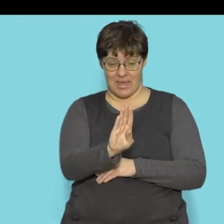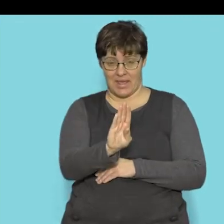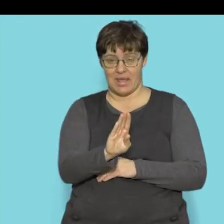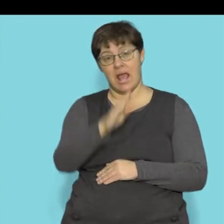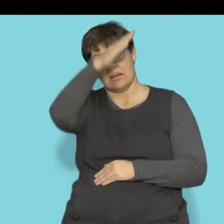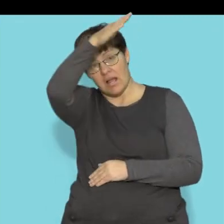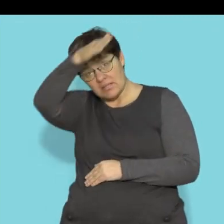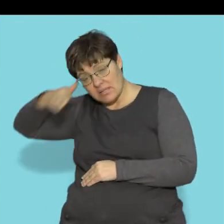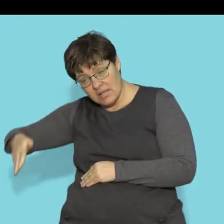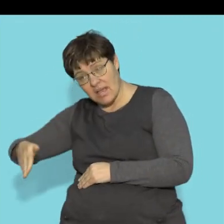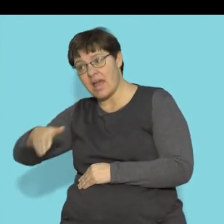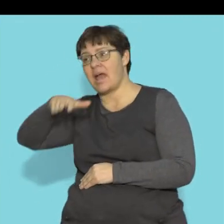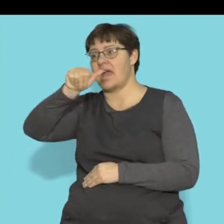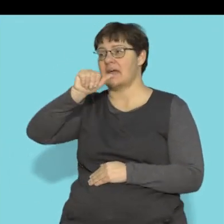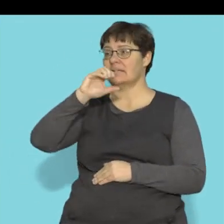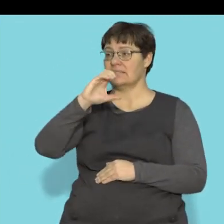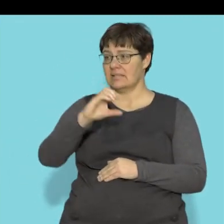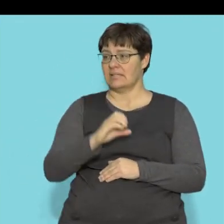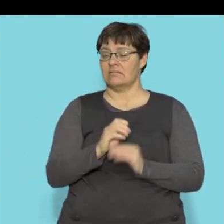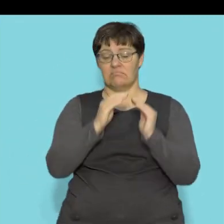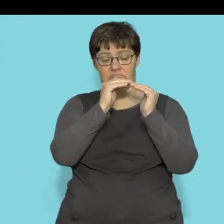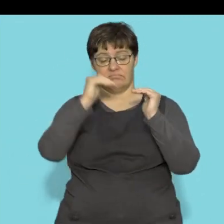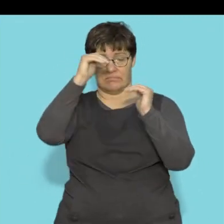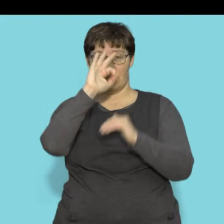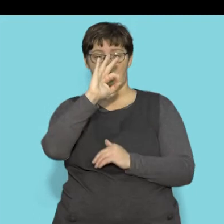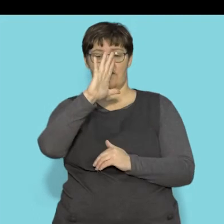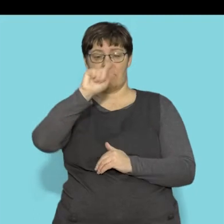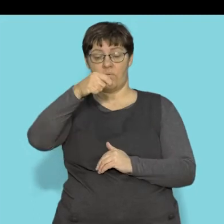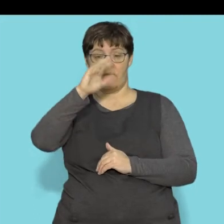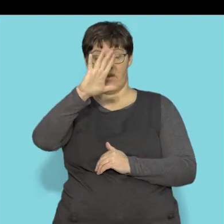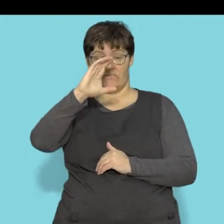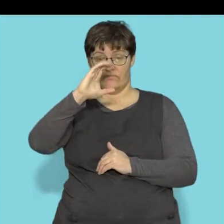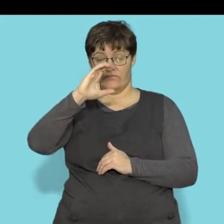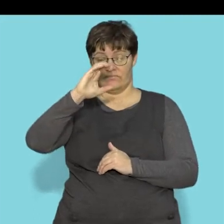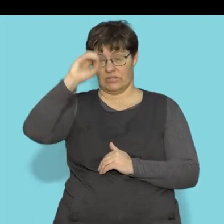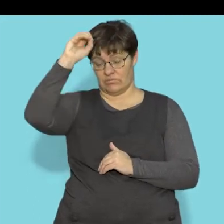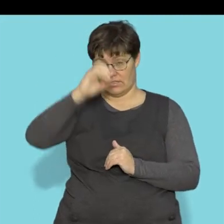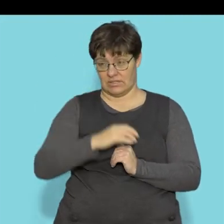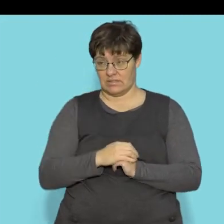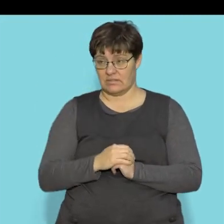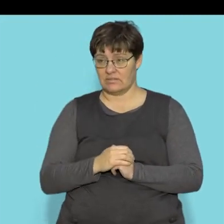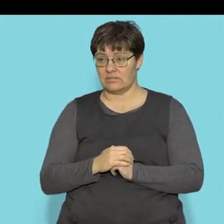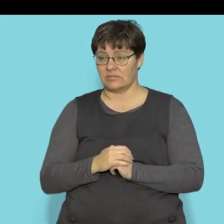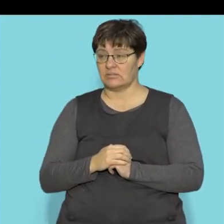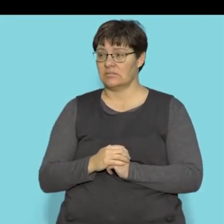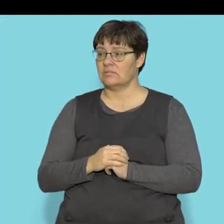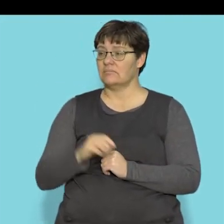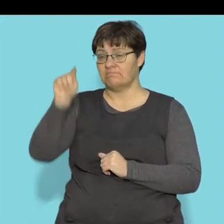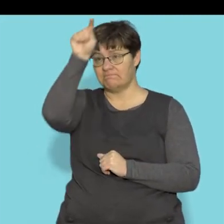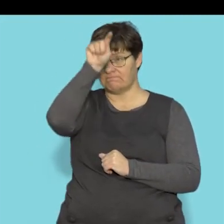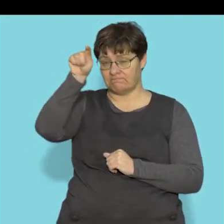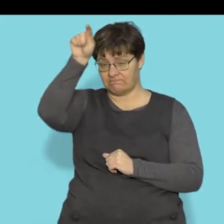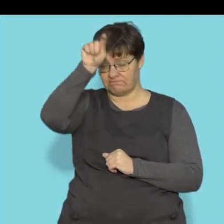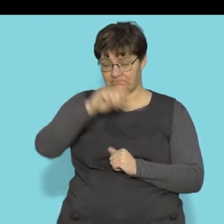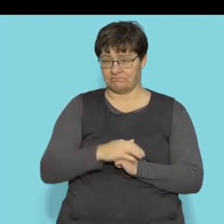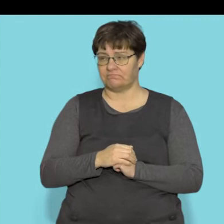and the slant height AC of the conical section is 35,5 degrees. So that is this top angle that is